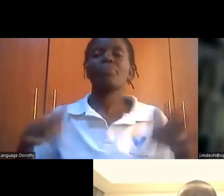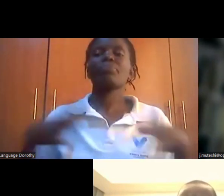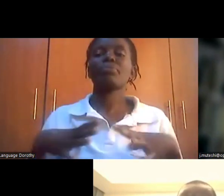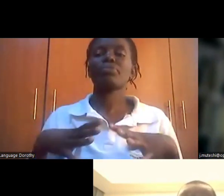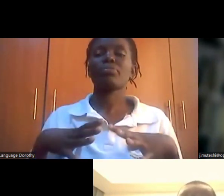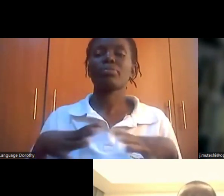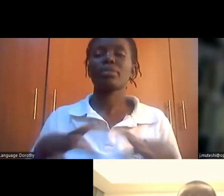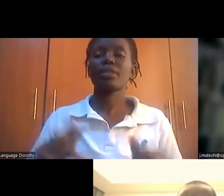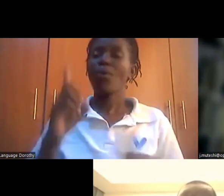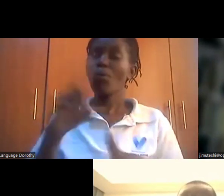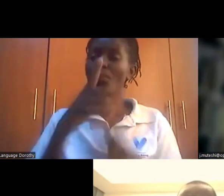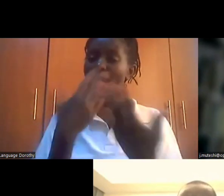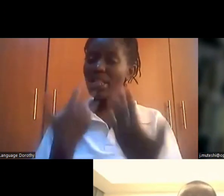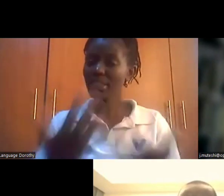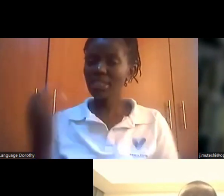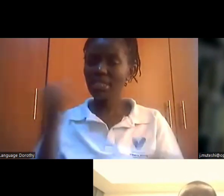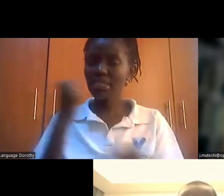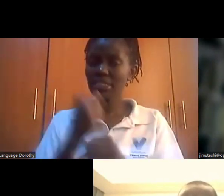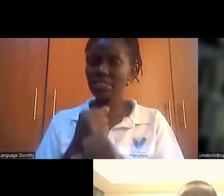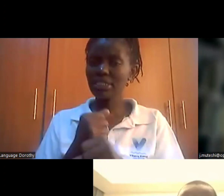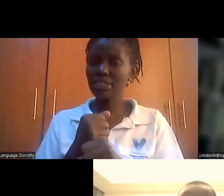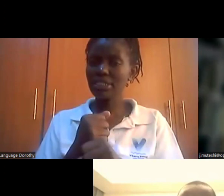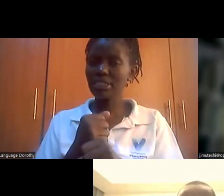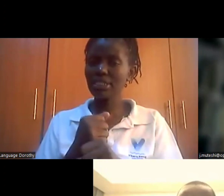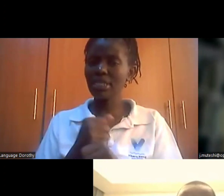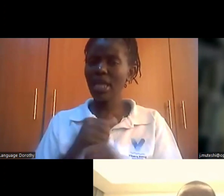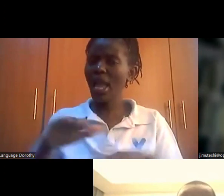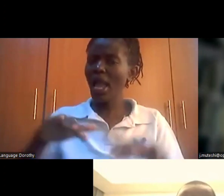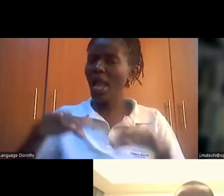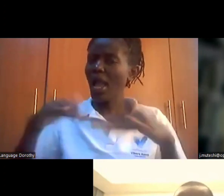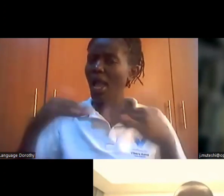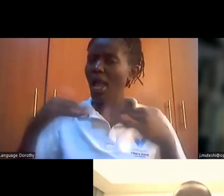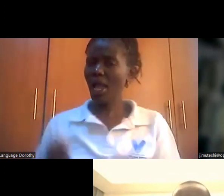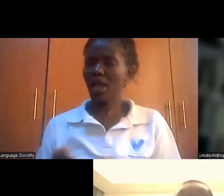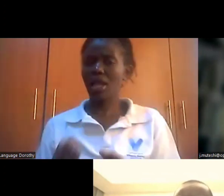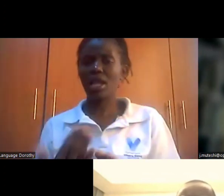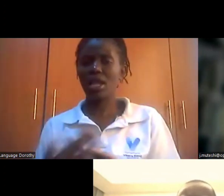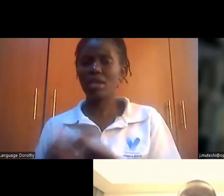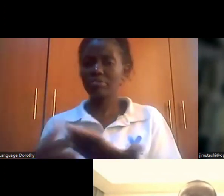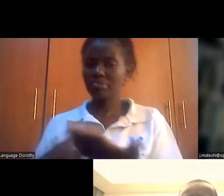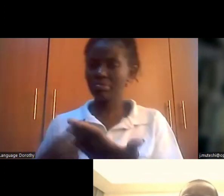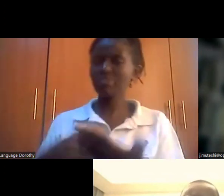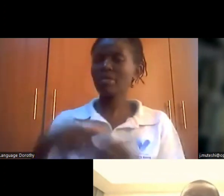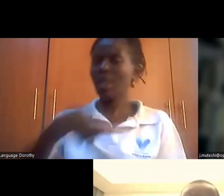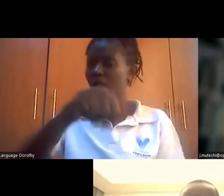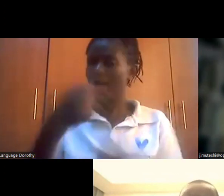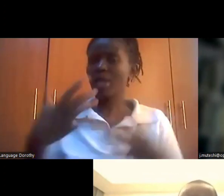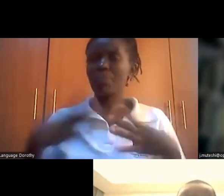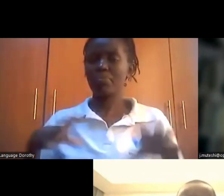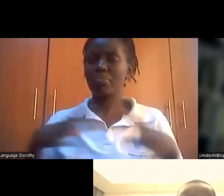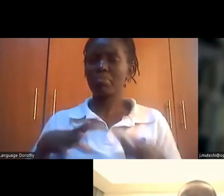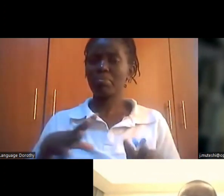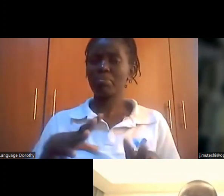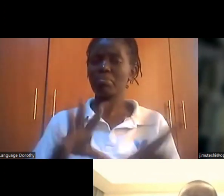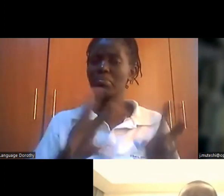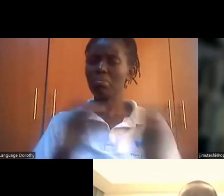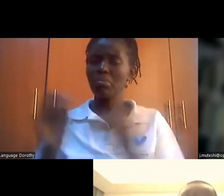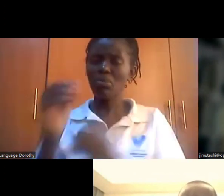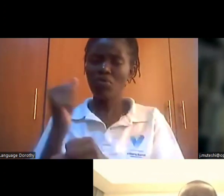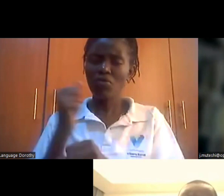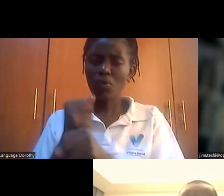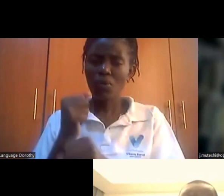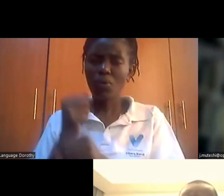we engage stakeholders? We went ahead to do mapping, and this mapping